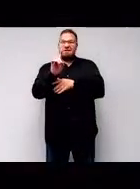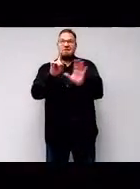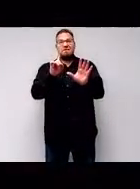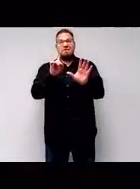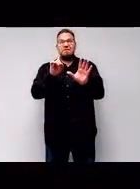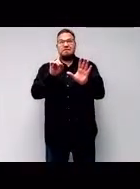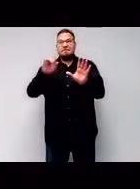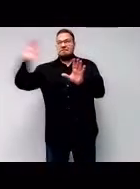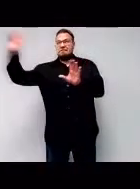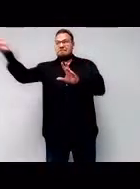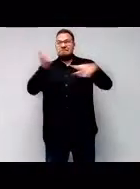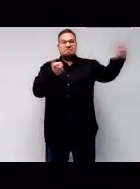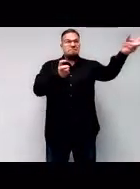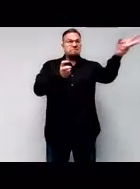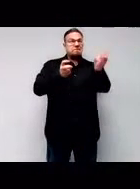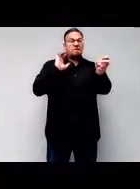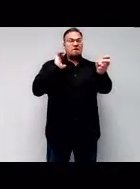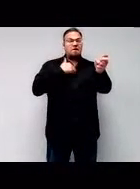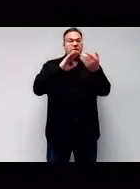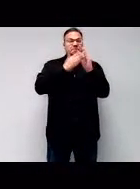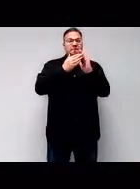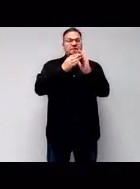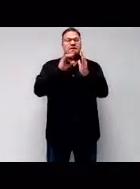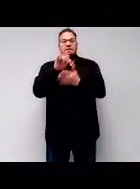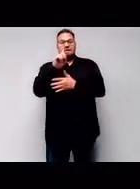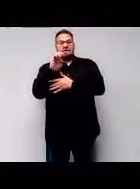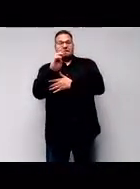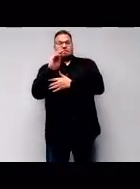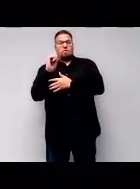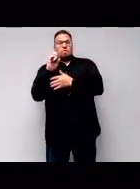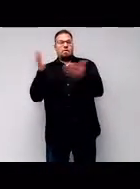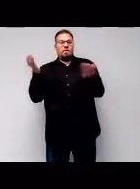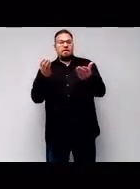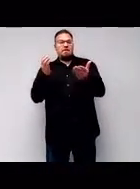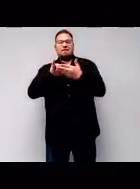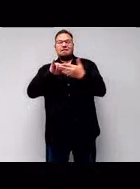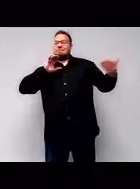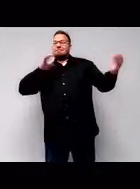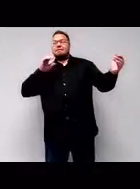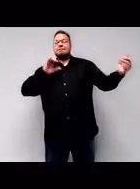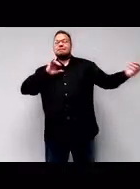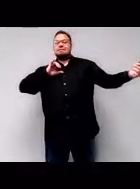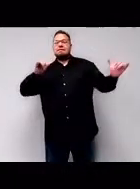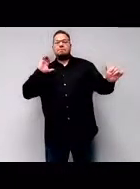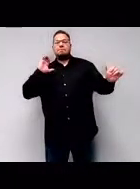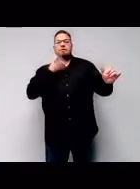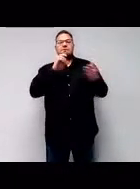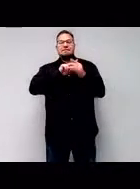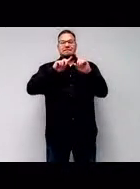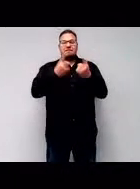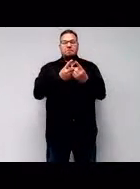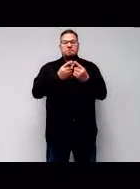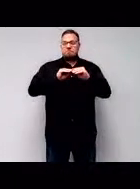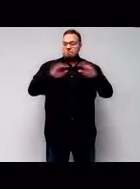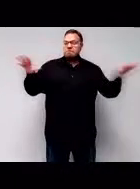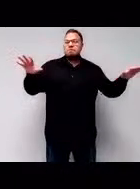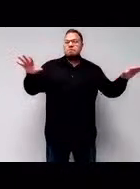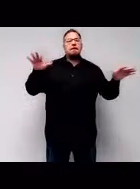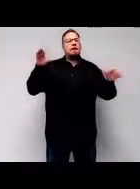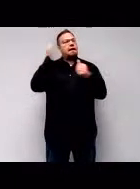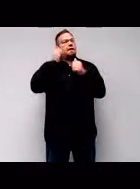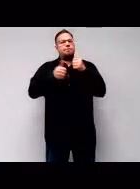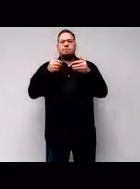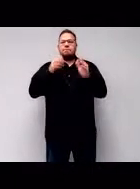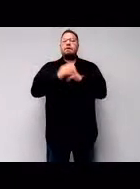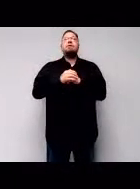community. The demographics of CTEC literally mirror the demographics of our district as a whole in nearly every manner. So in